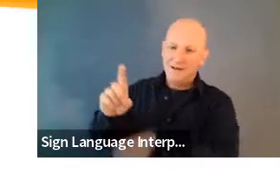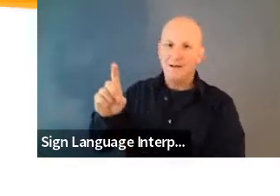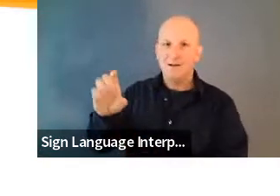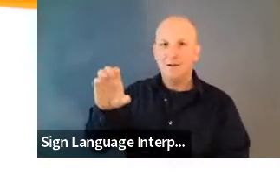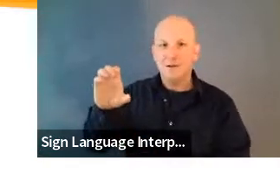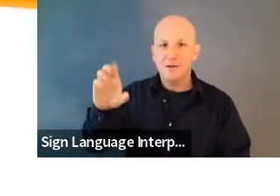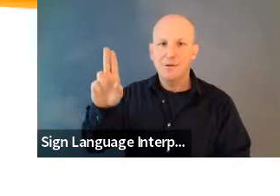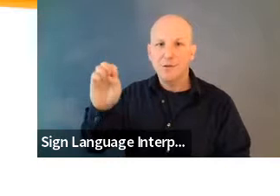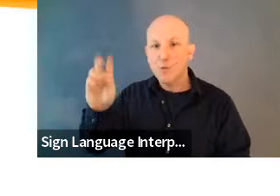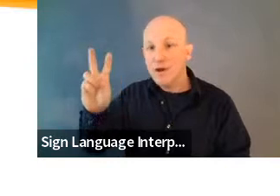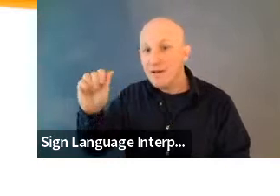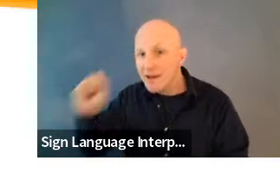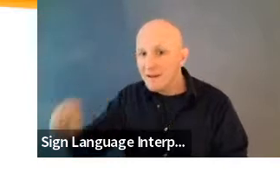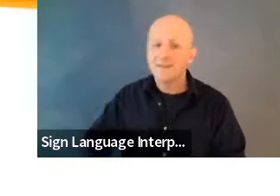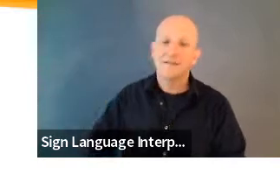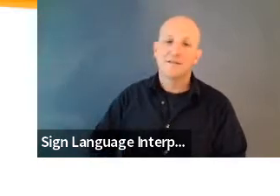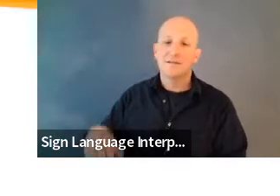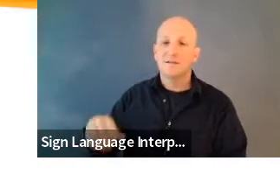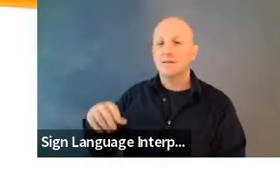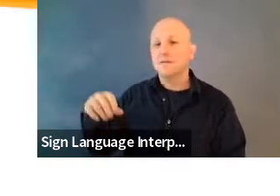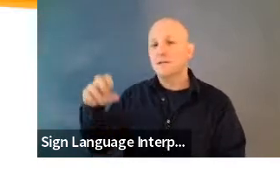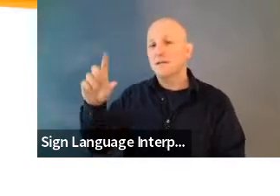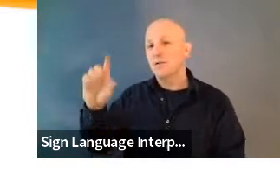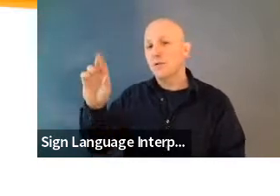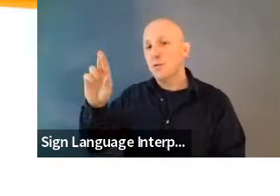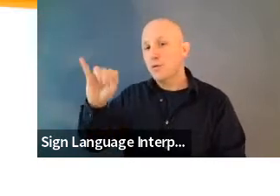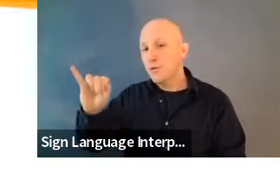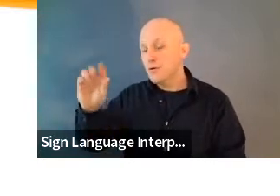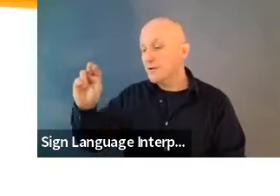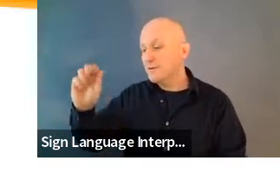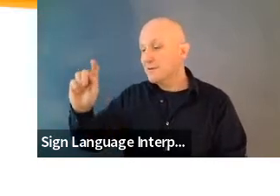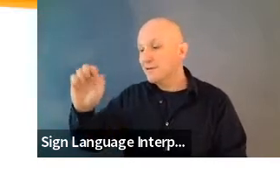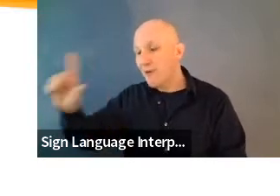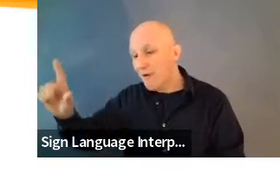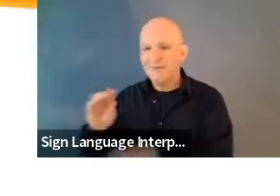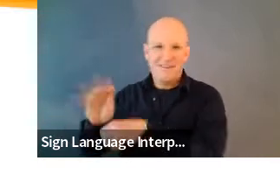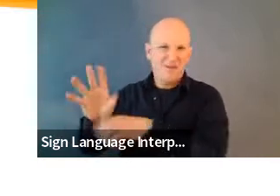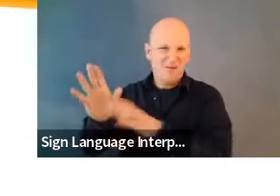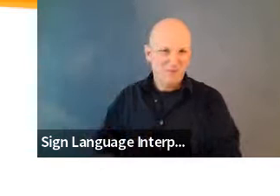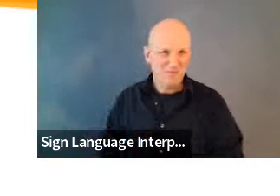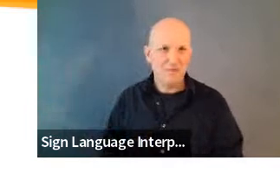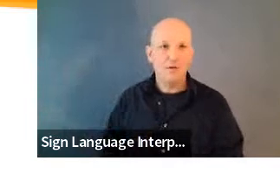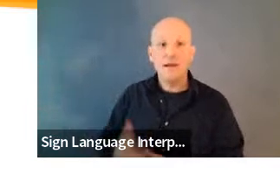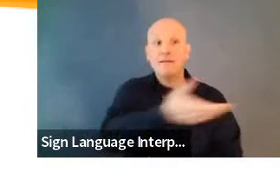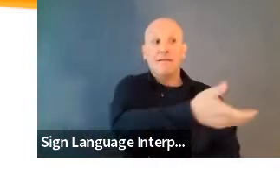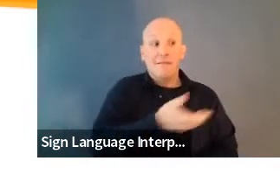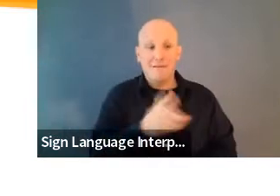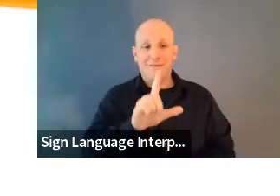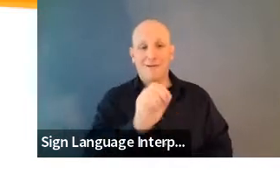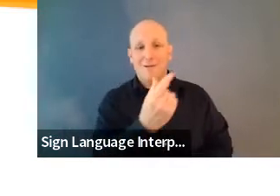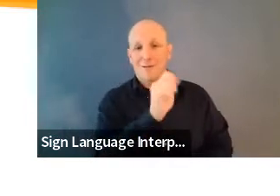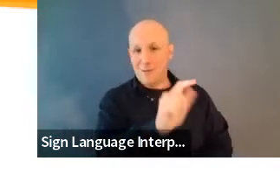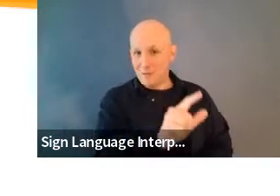and Lori Natal in counseling, which really eventually led to the hiring of Logan, which was a big turning point, is giving a counselor who